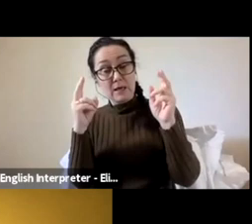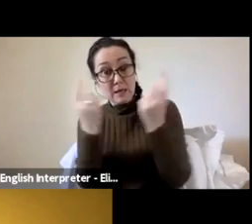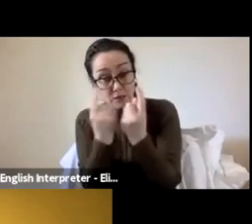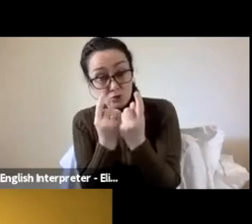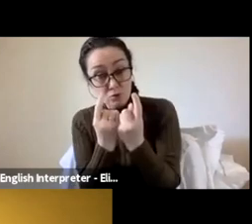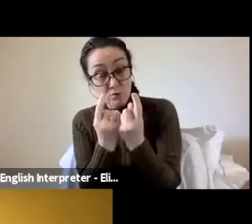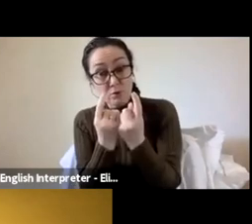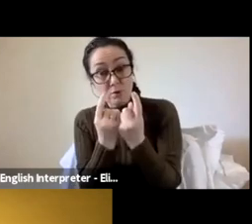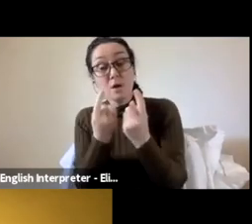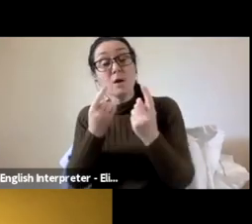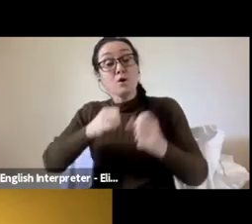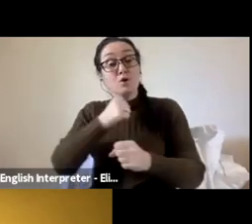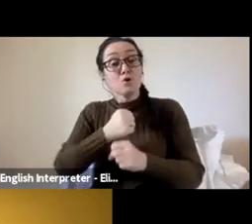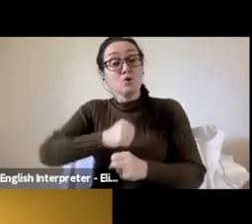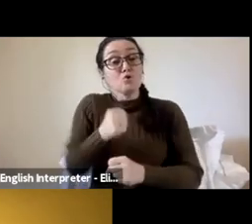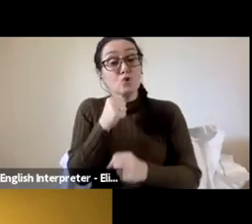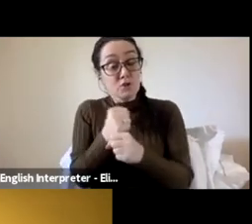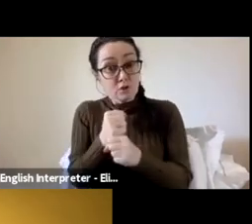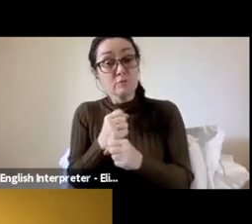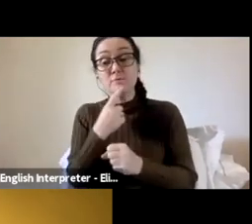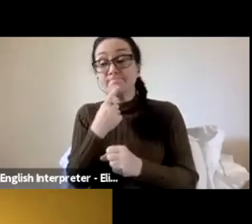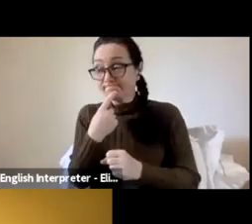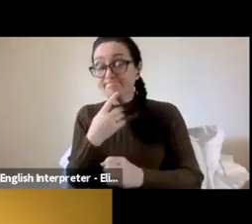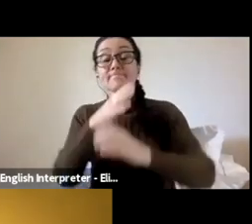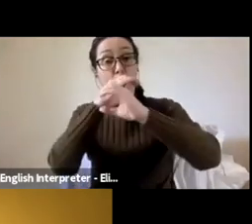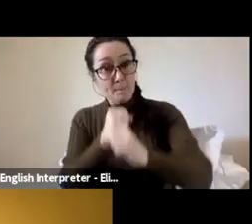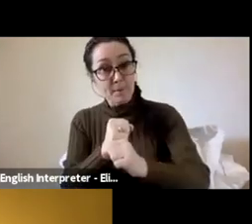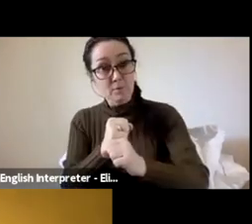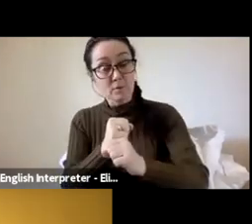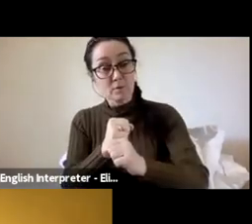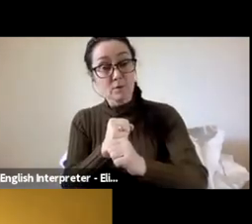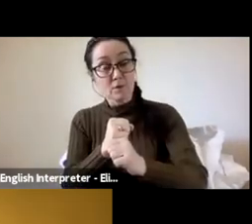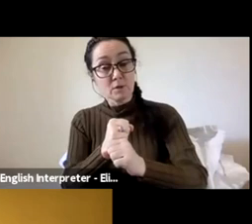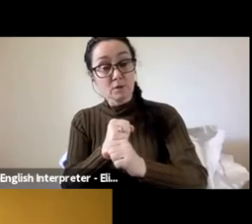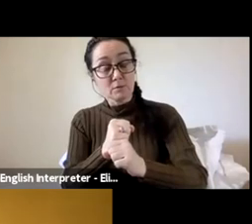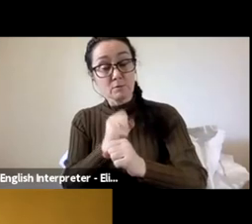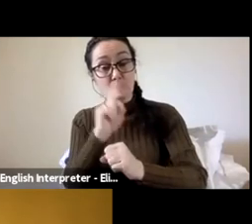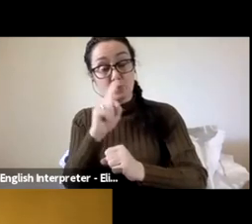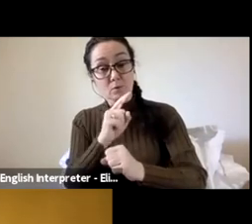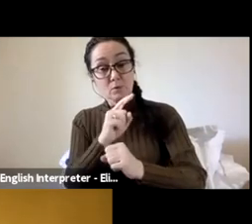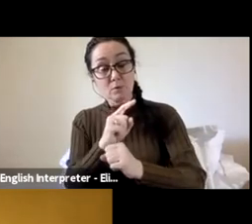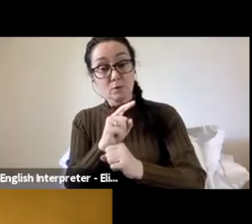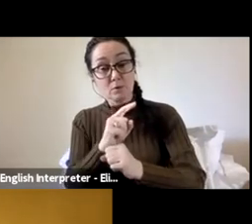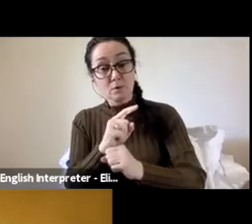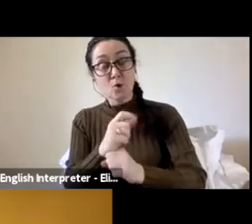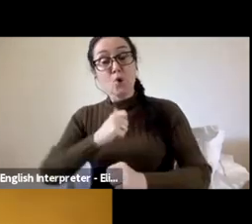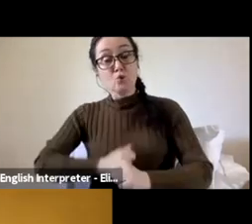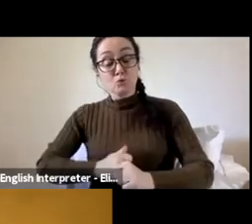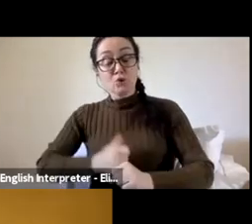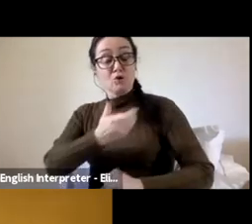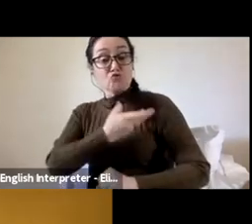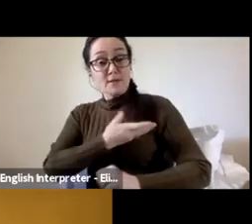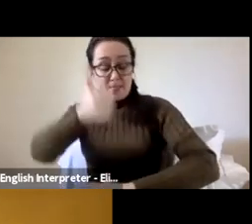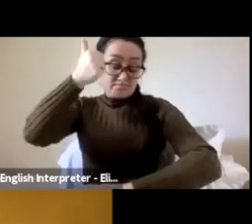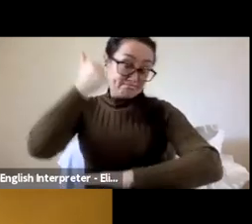that the Scottish government has for a while, on putting human rights at the heart of everything that they do. So that's a clear